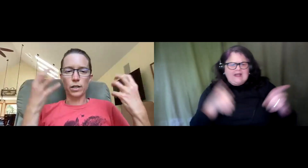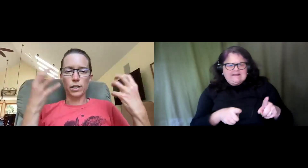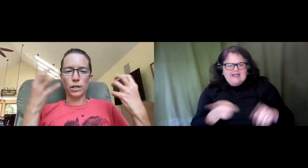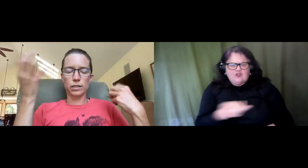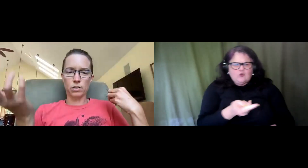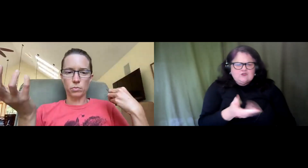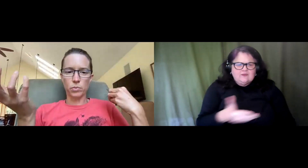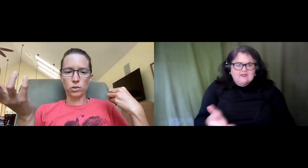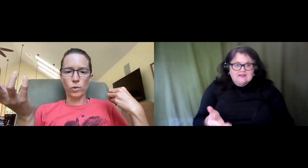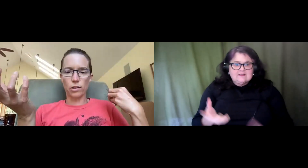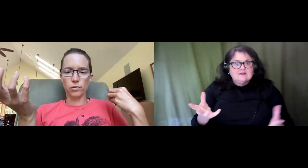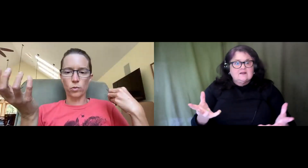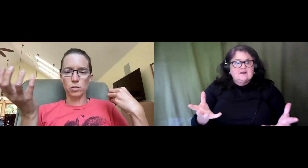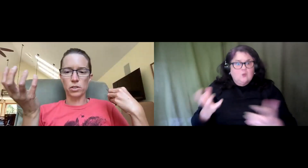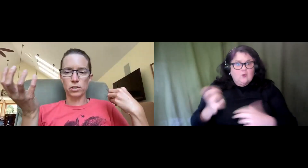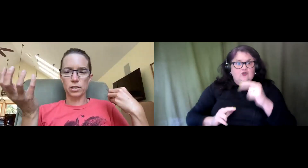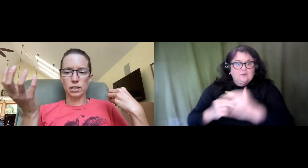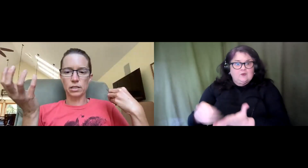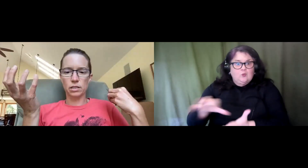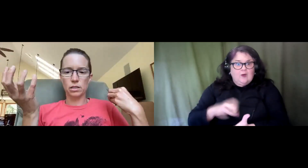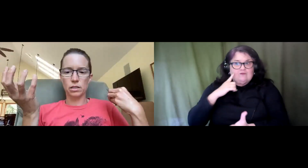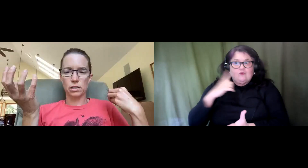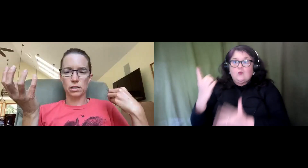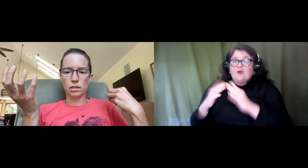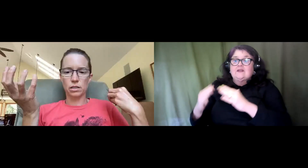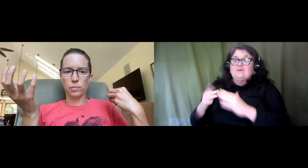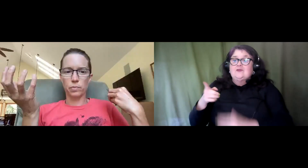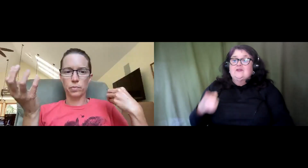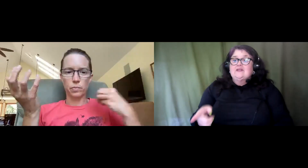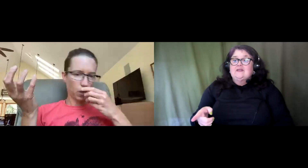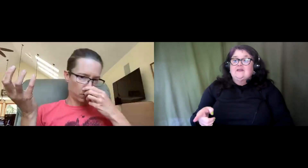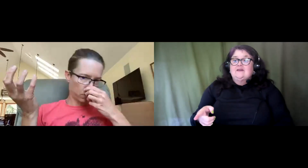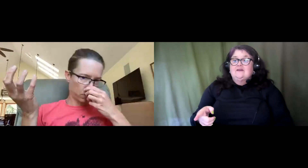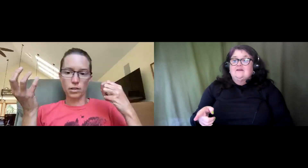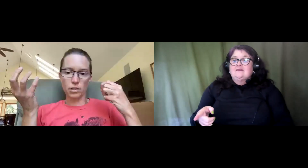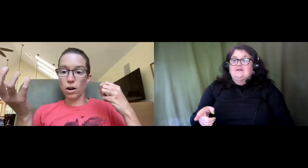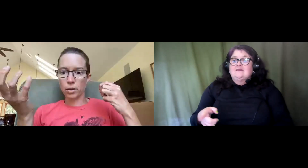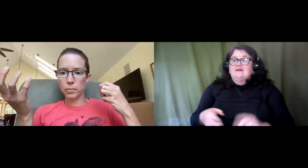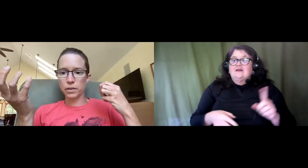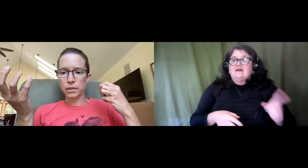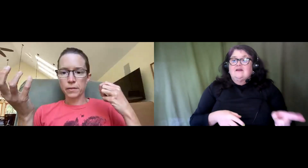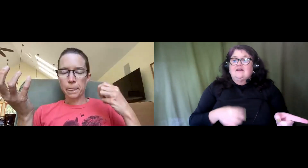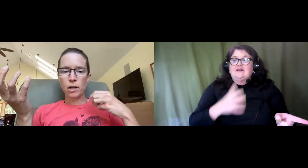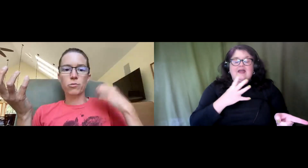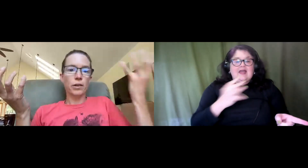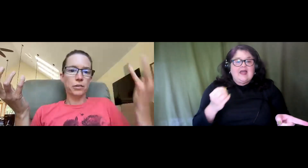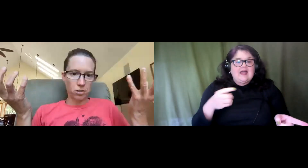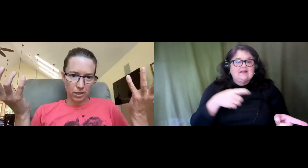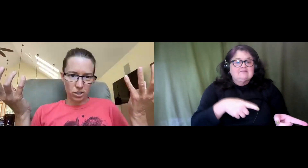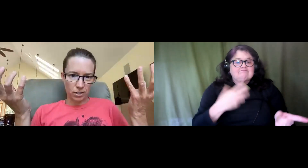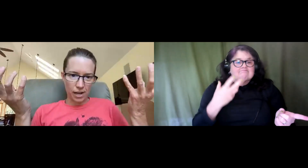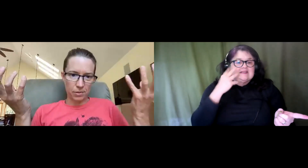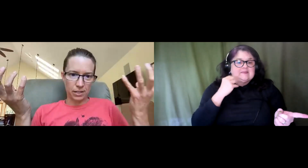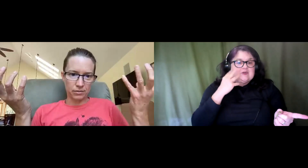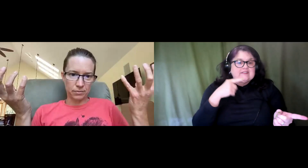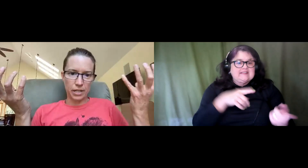of wanting to build wealth for one community that's experienced the harm of wealth